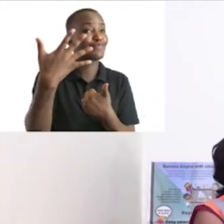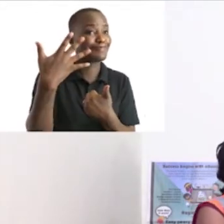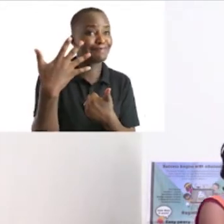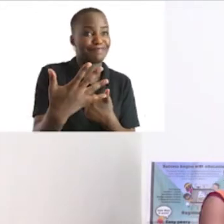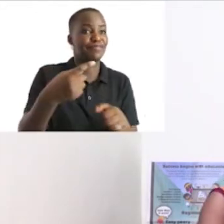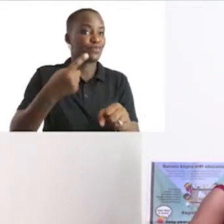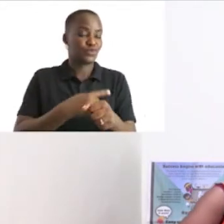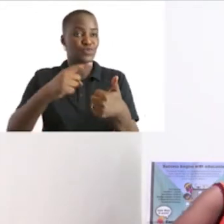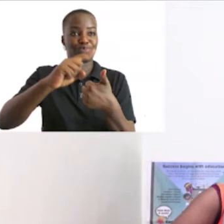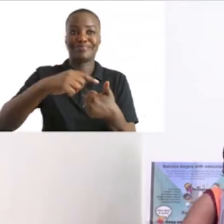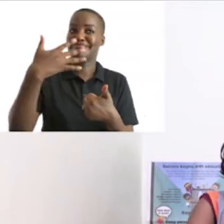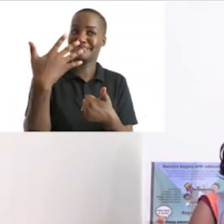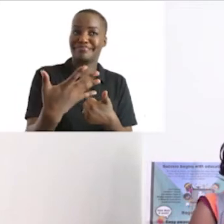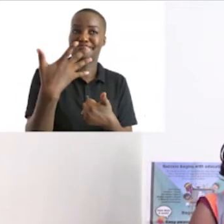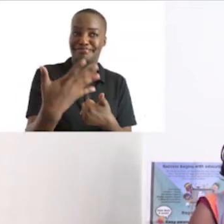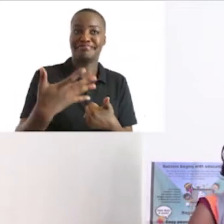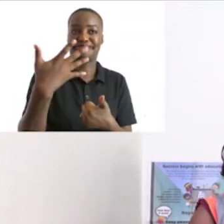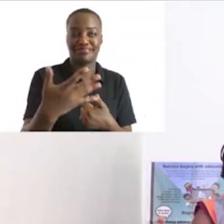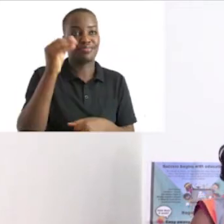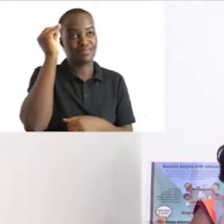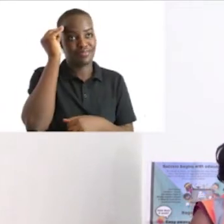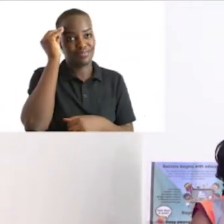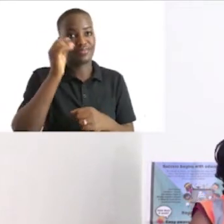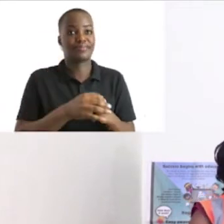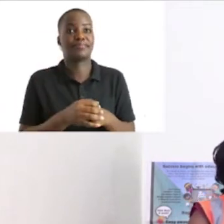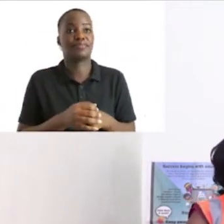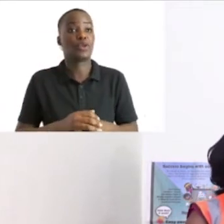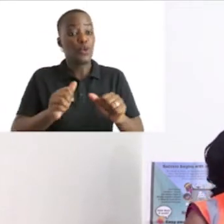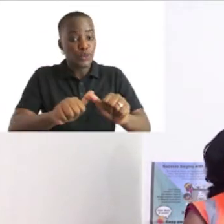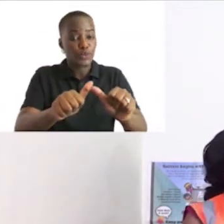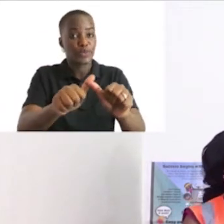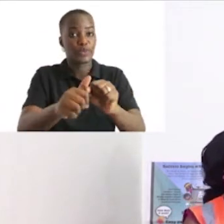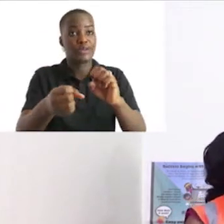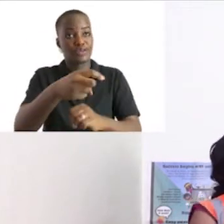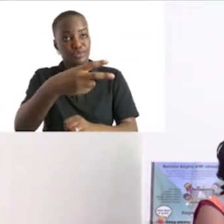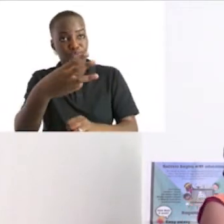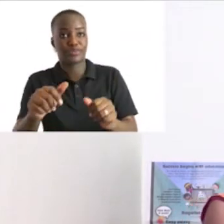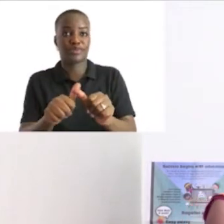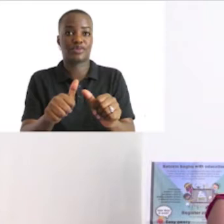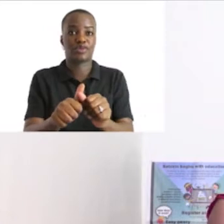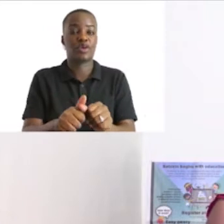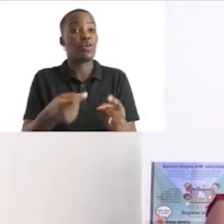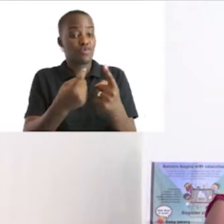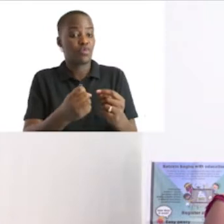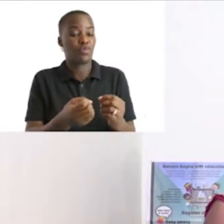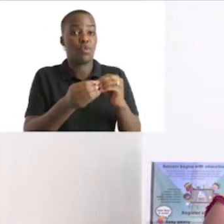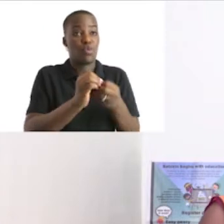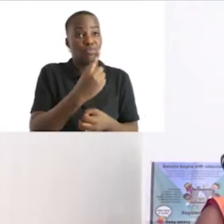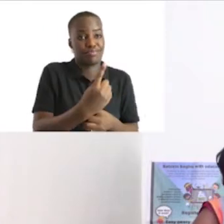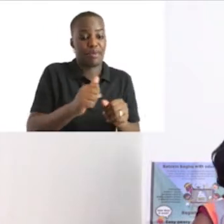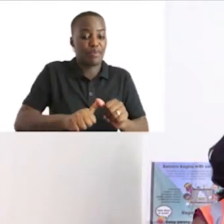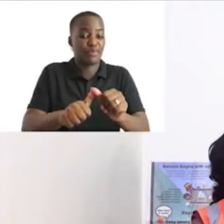the time. We will also be using the counting on method. So from one number, we are counting on to the other